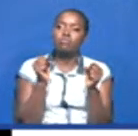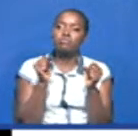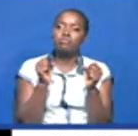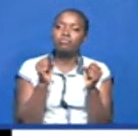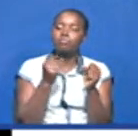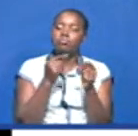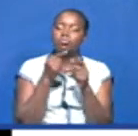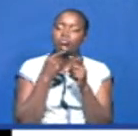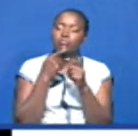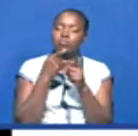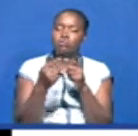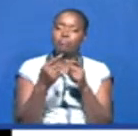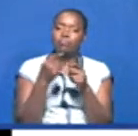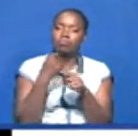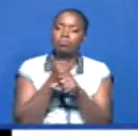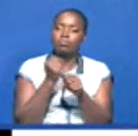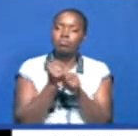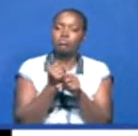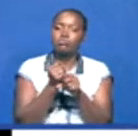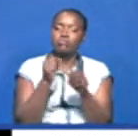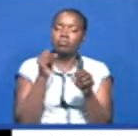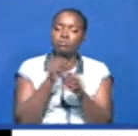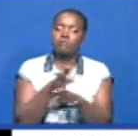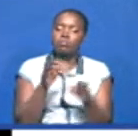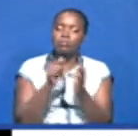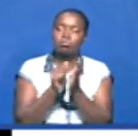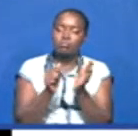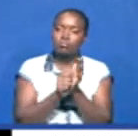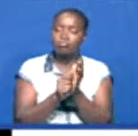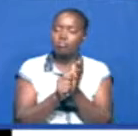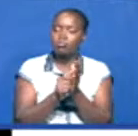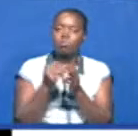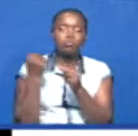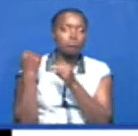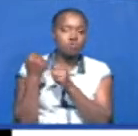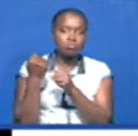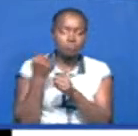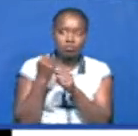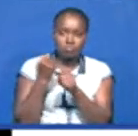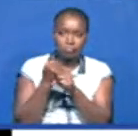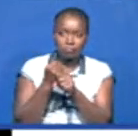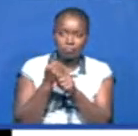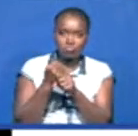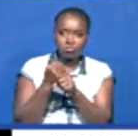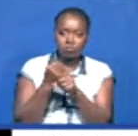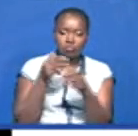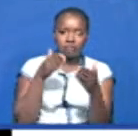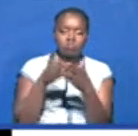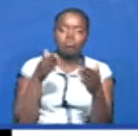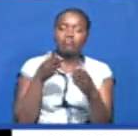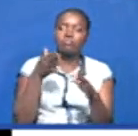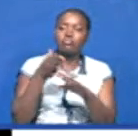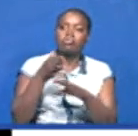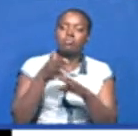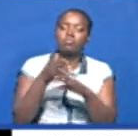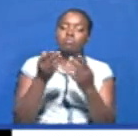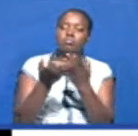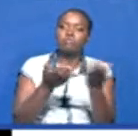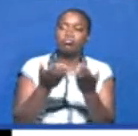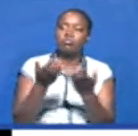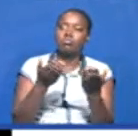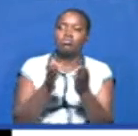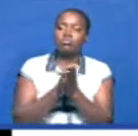directed the formation of a multi-agency task force to combat illicit trade that was embedded later on in a